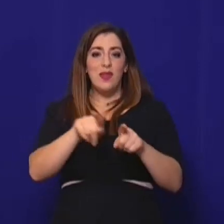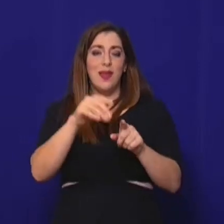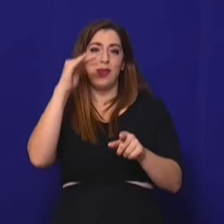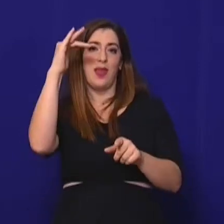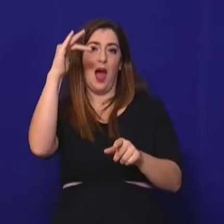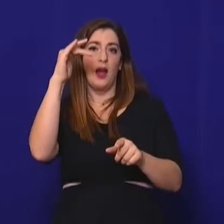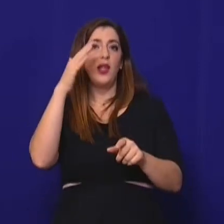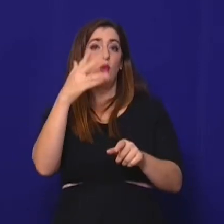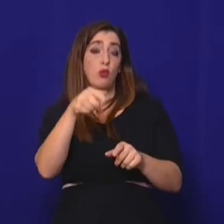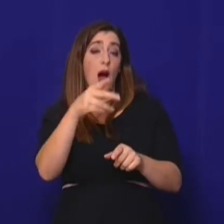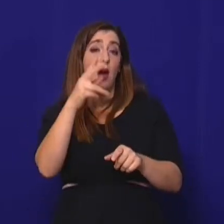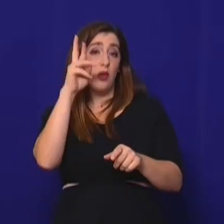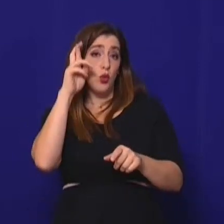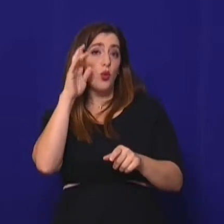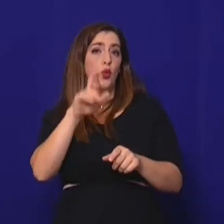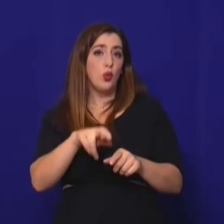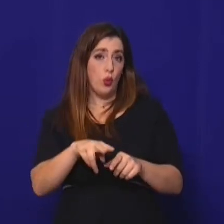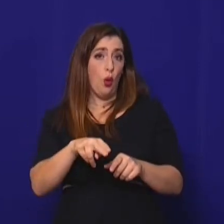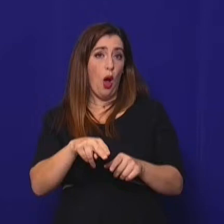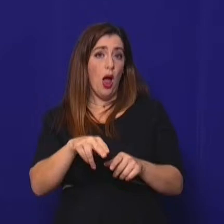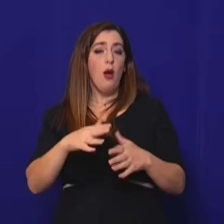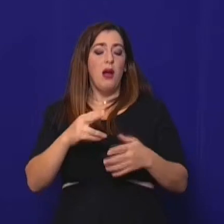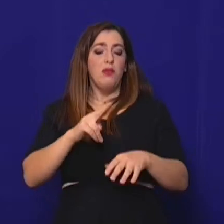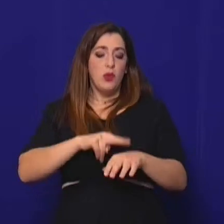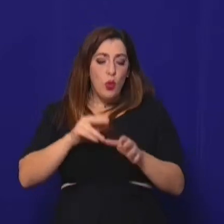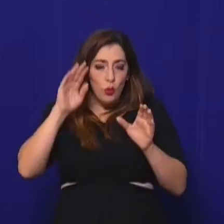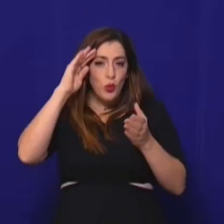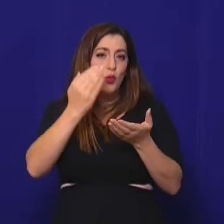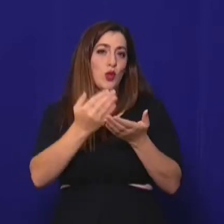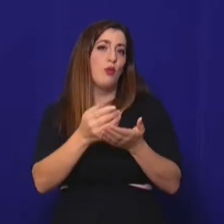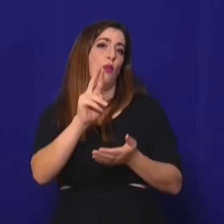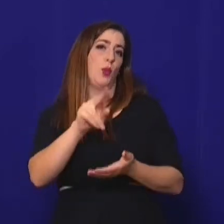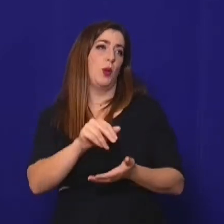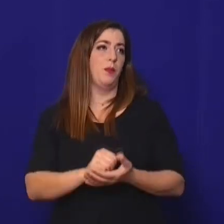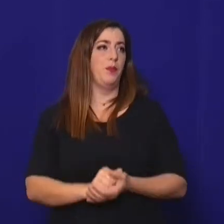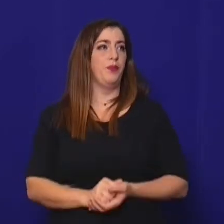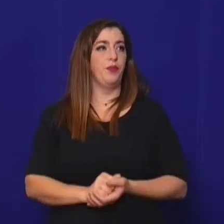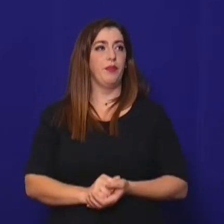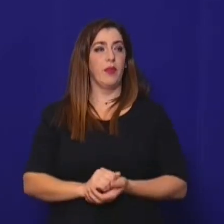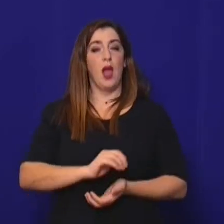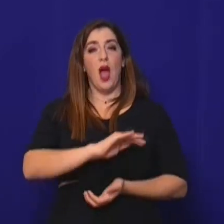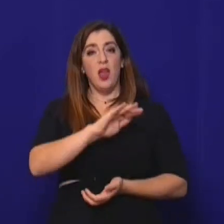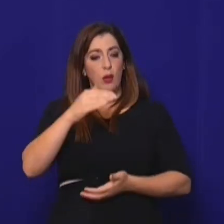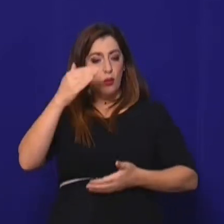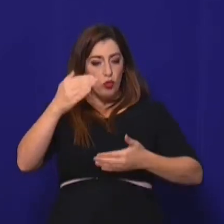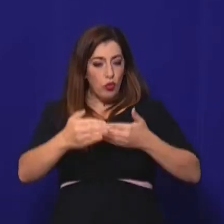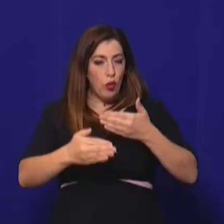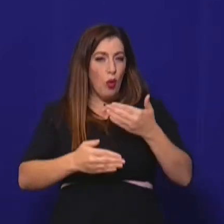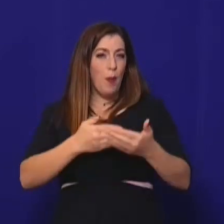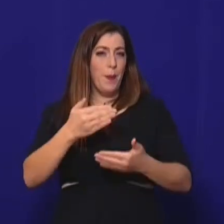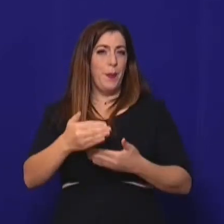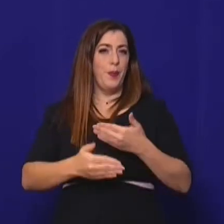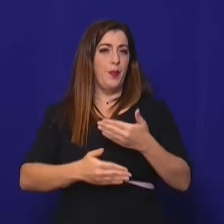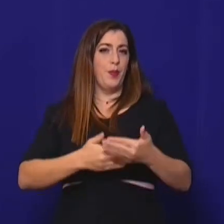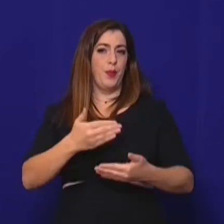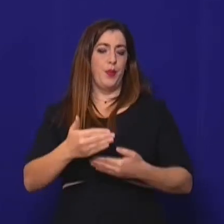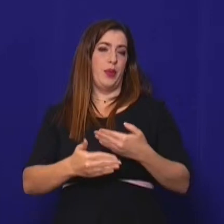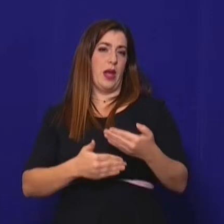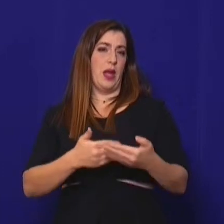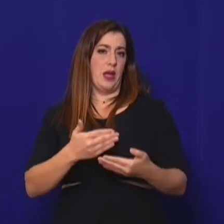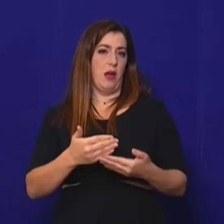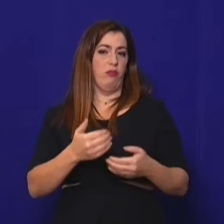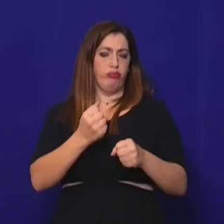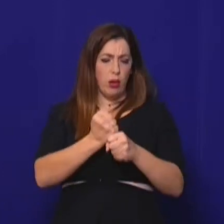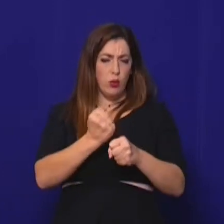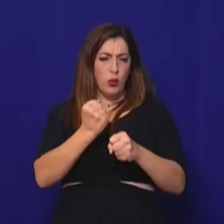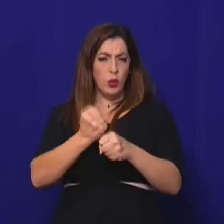ukoll. Aħna bqajna għaddejjem bil-contact tracing tagħna u l-case management u ukoll rridu nkomplu